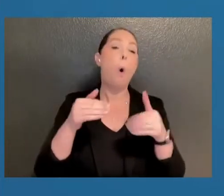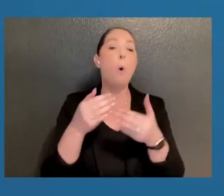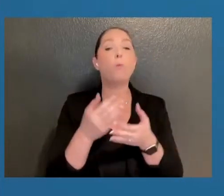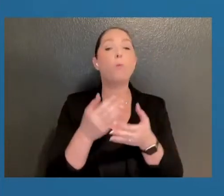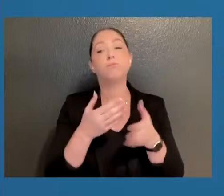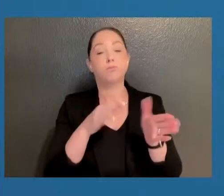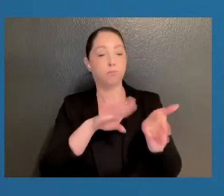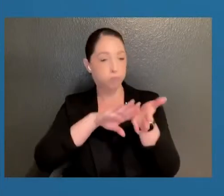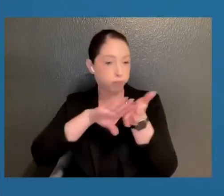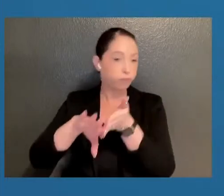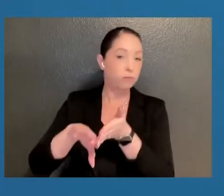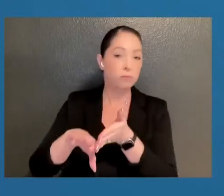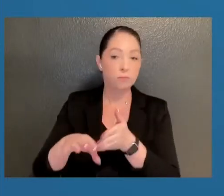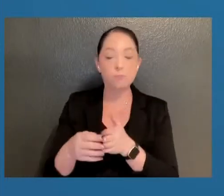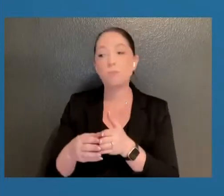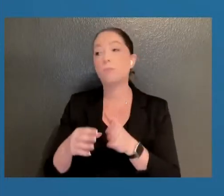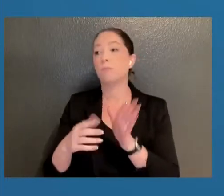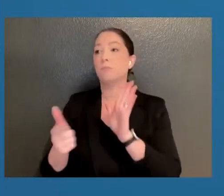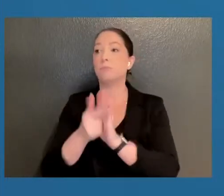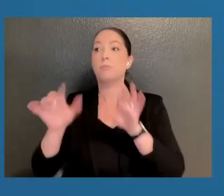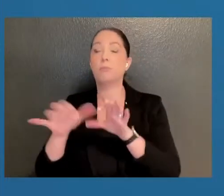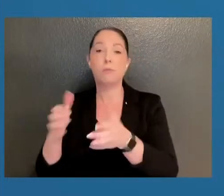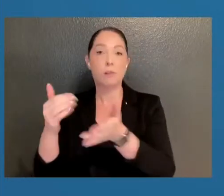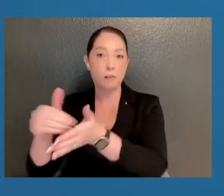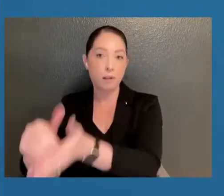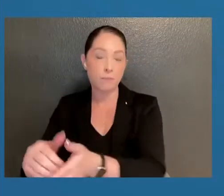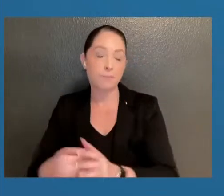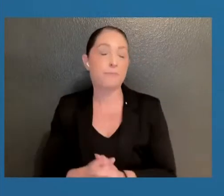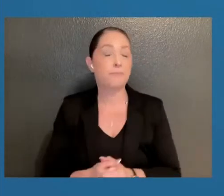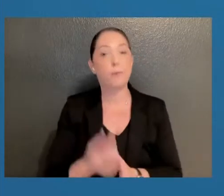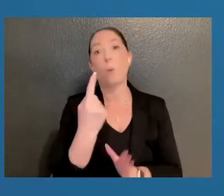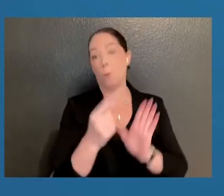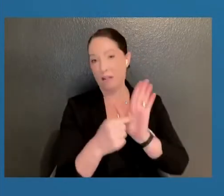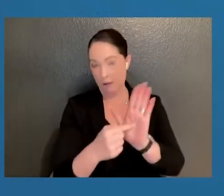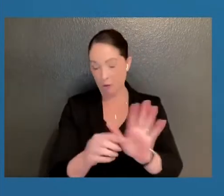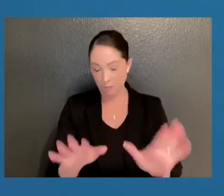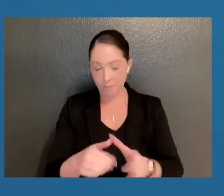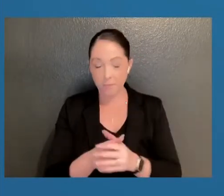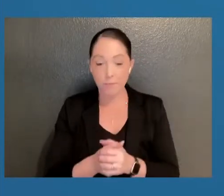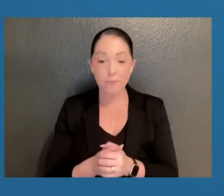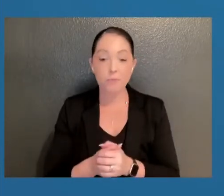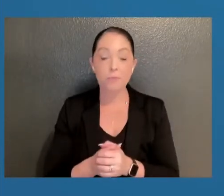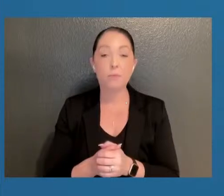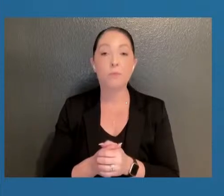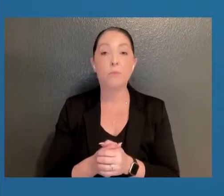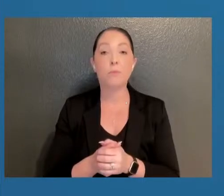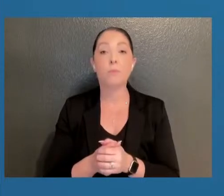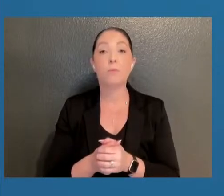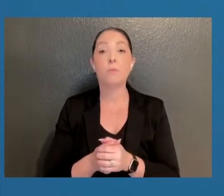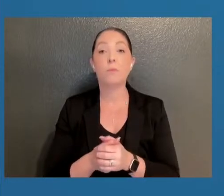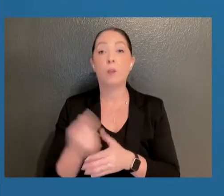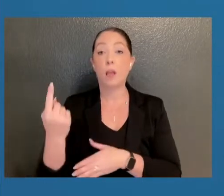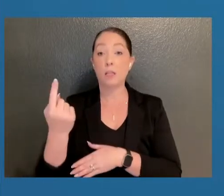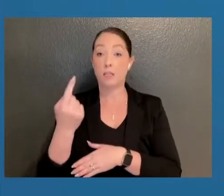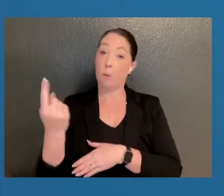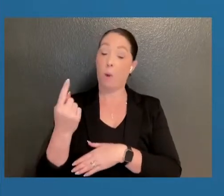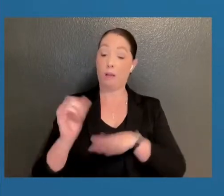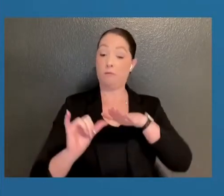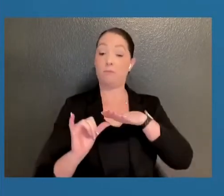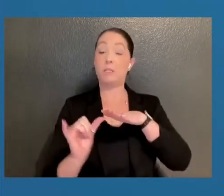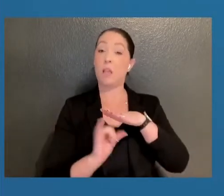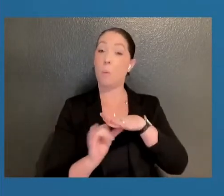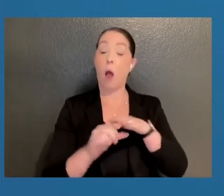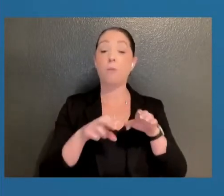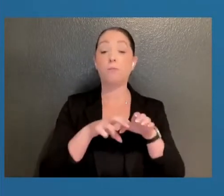one example. There's so many examples, but there's one example. Someone slashes a stranger on the subway,